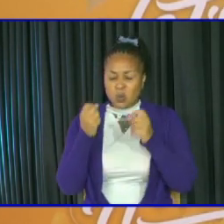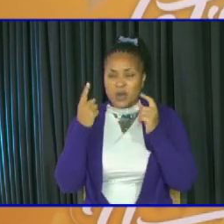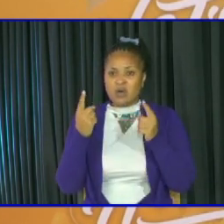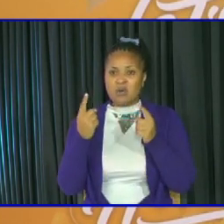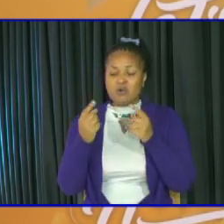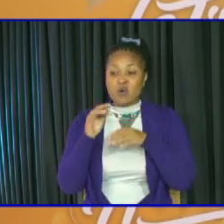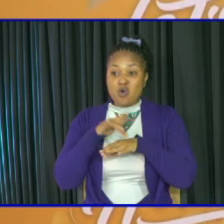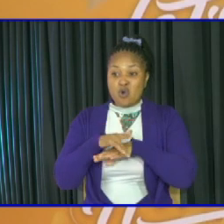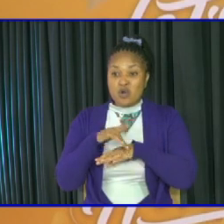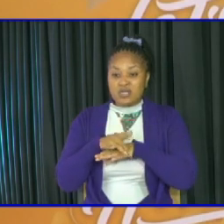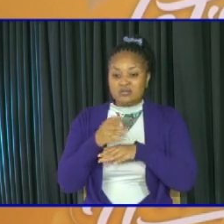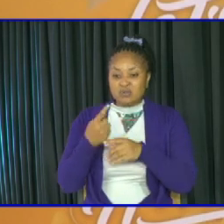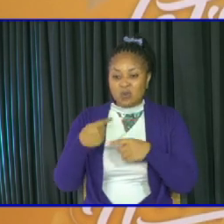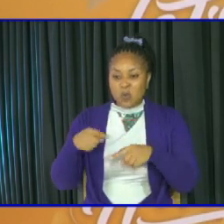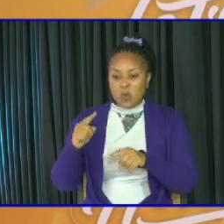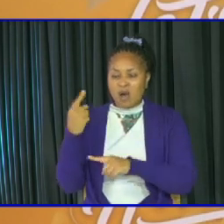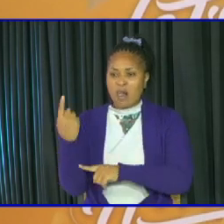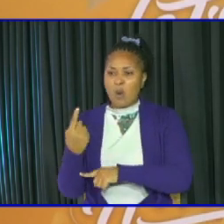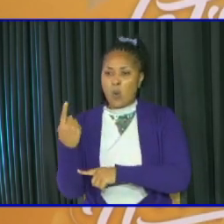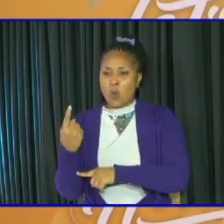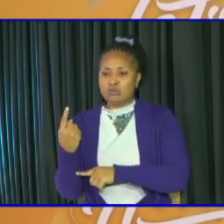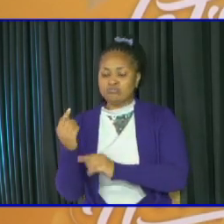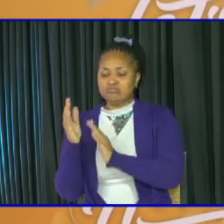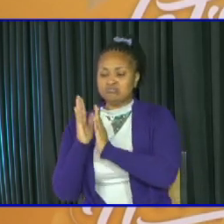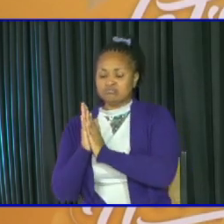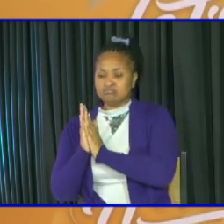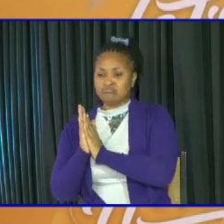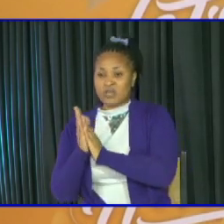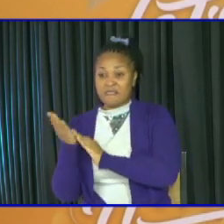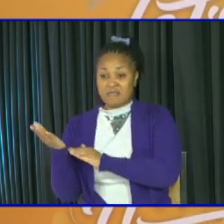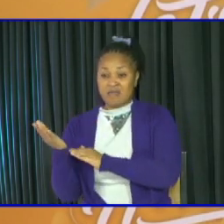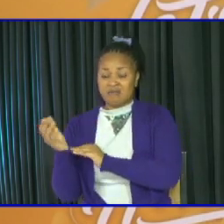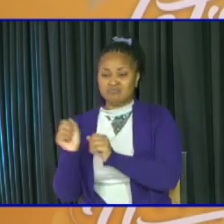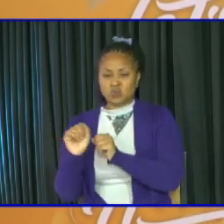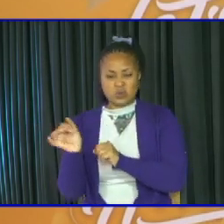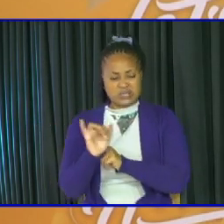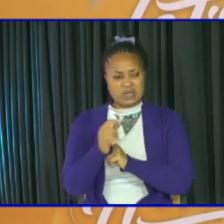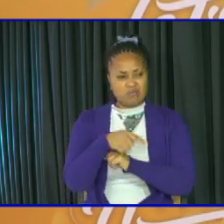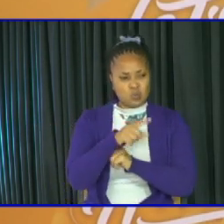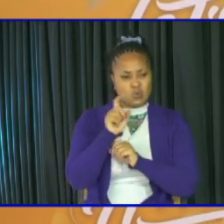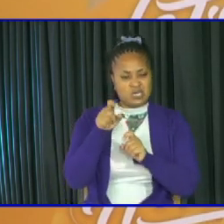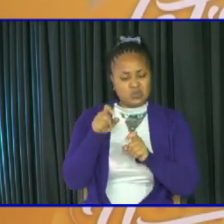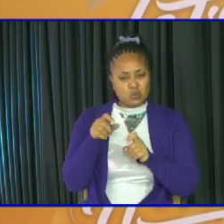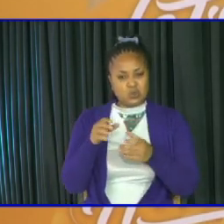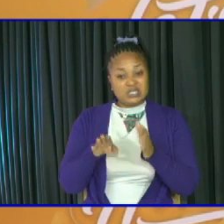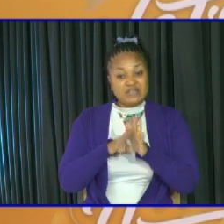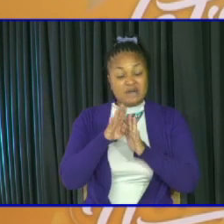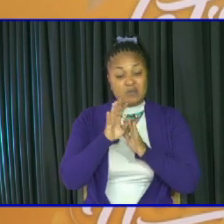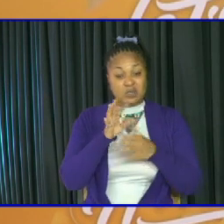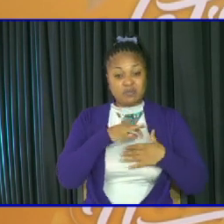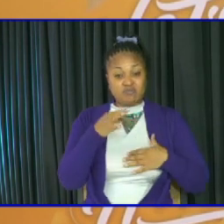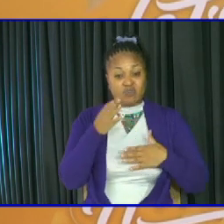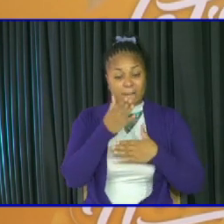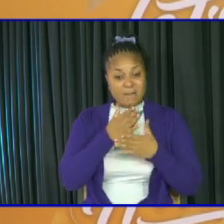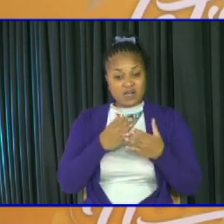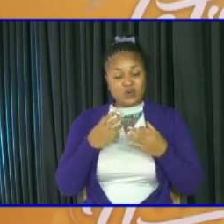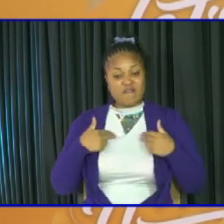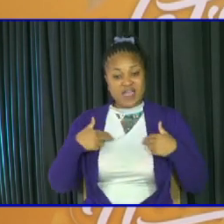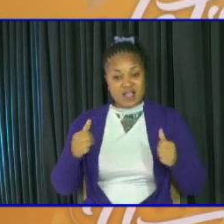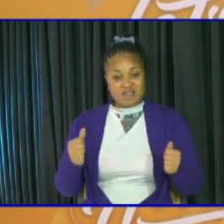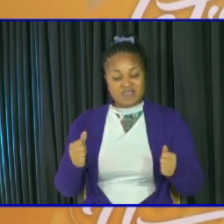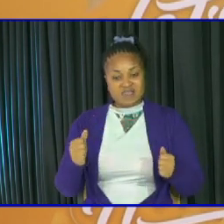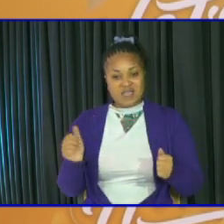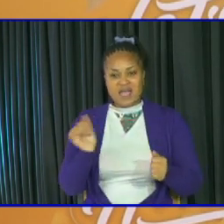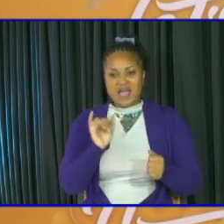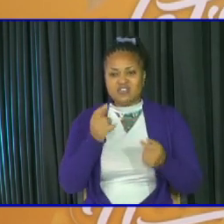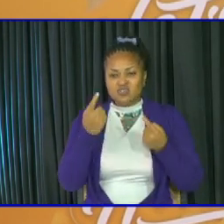place and he prayed, Mark 1 verse 35. So develop the spiritual dimension of health and seek